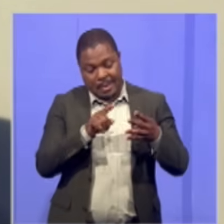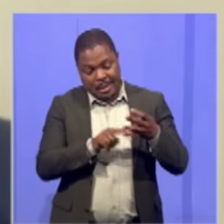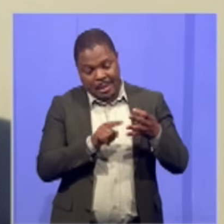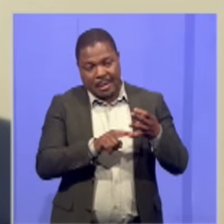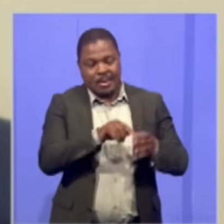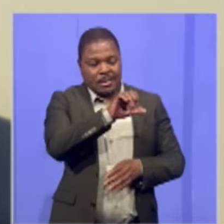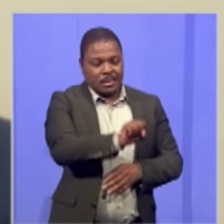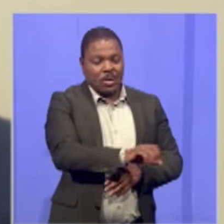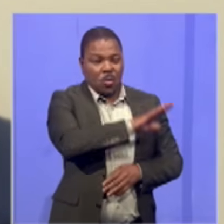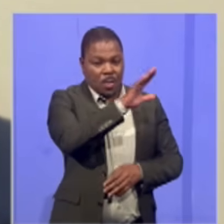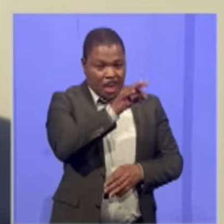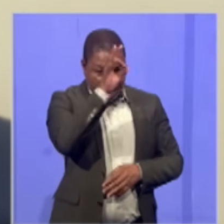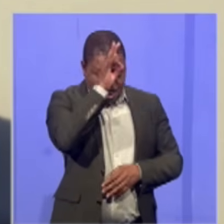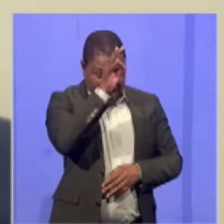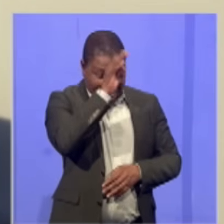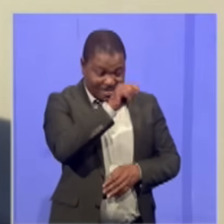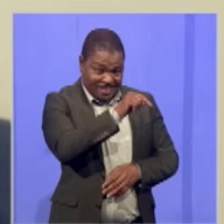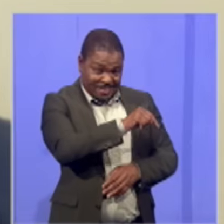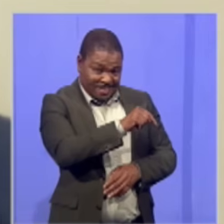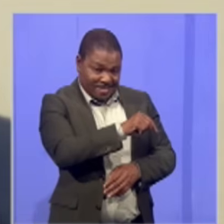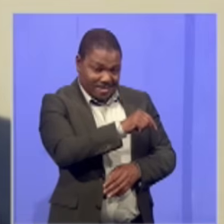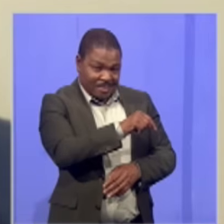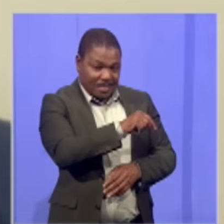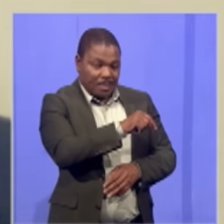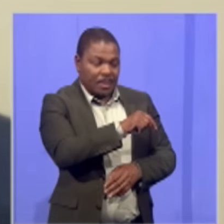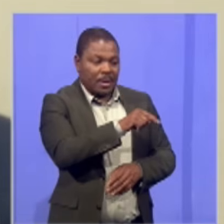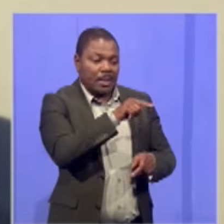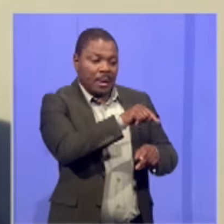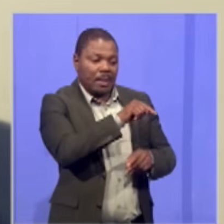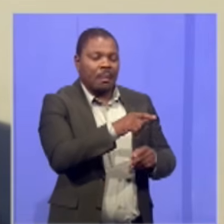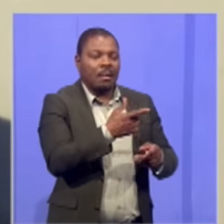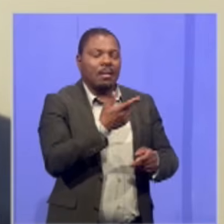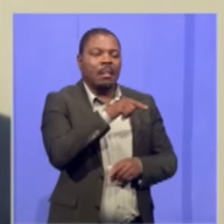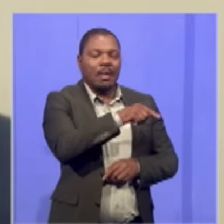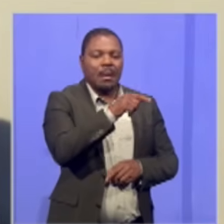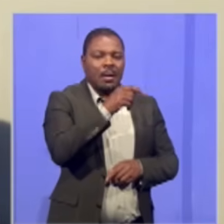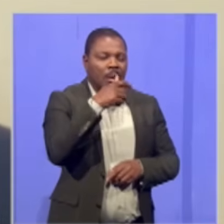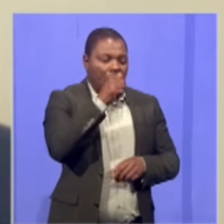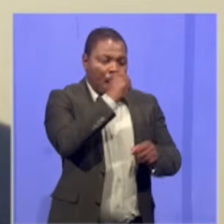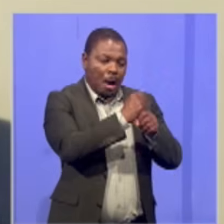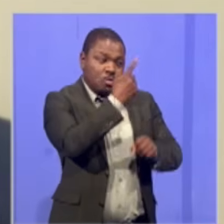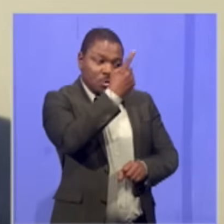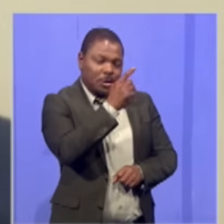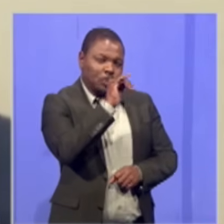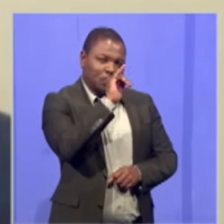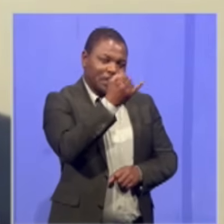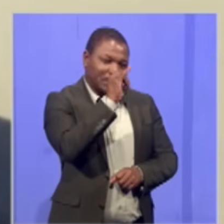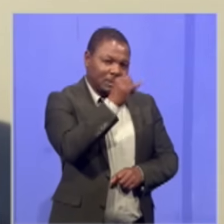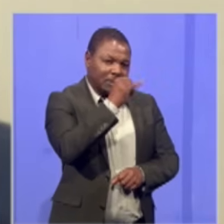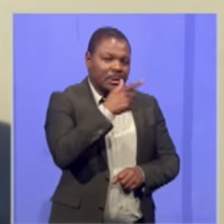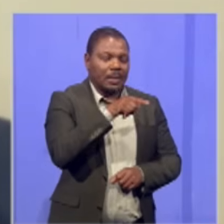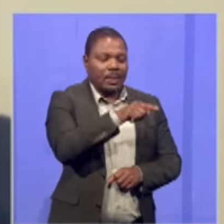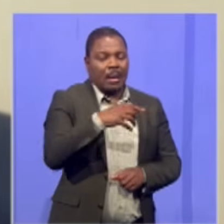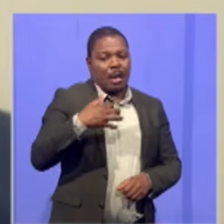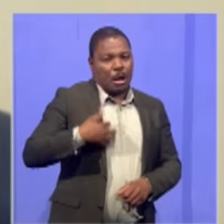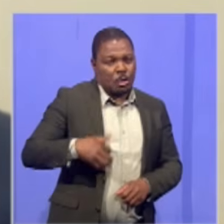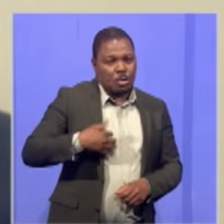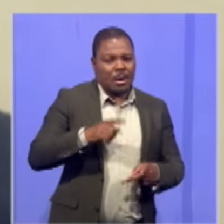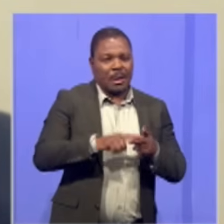sena sa toropo ya Tshwane ya Gauteng ya Johannesburg